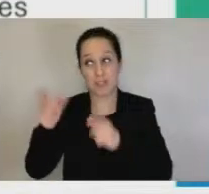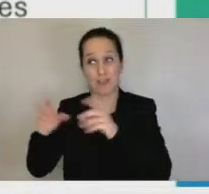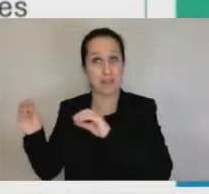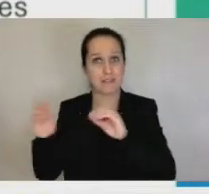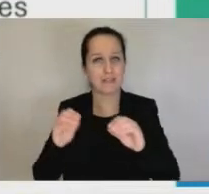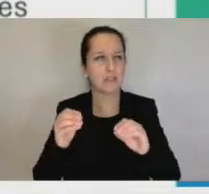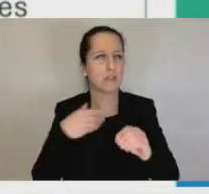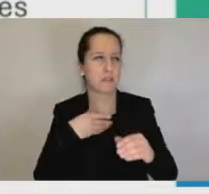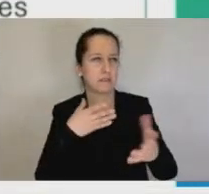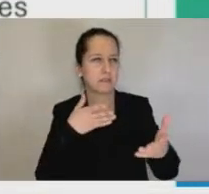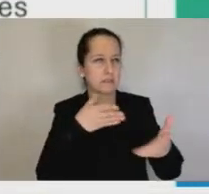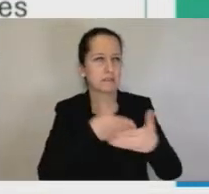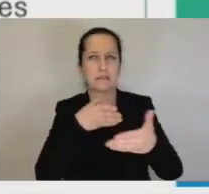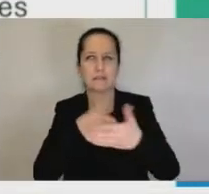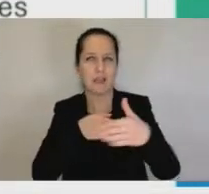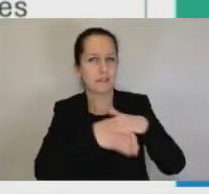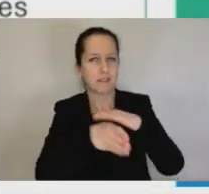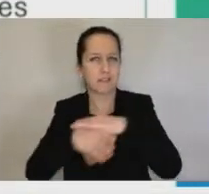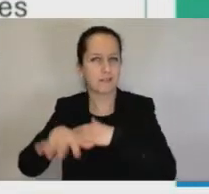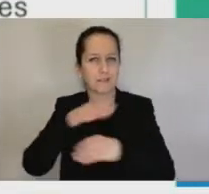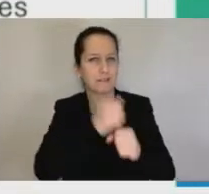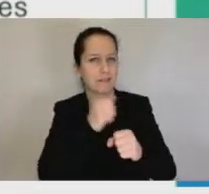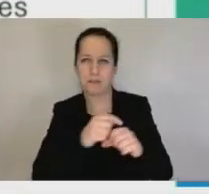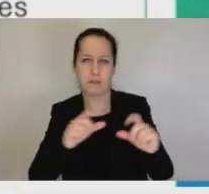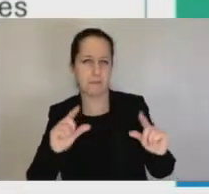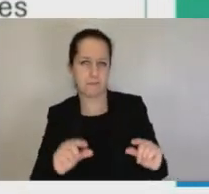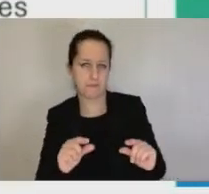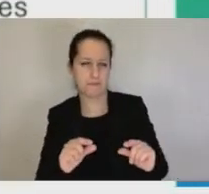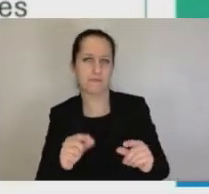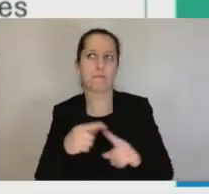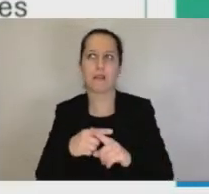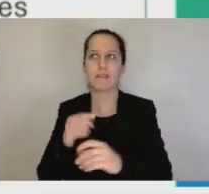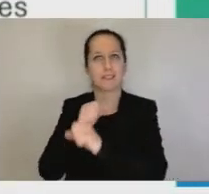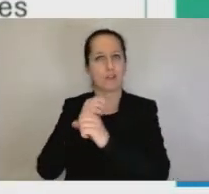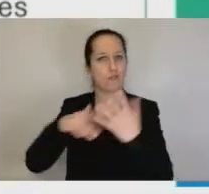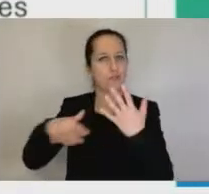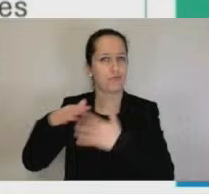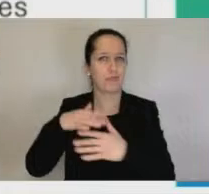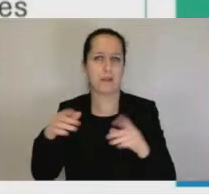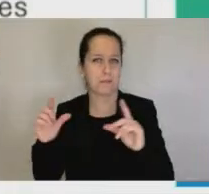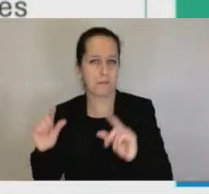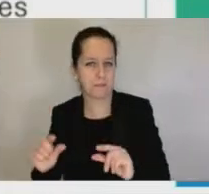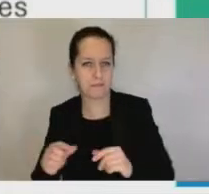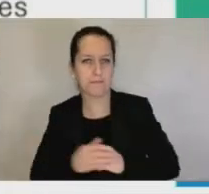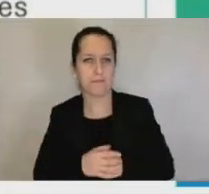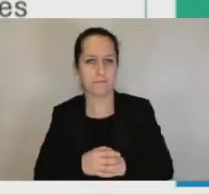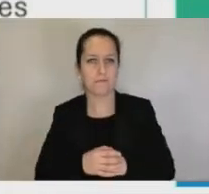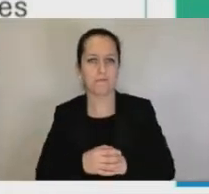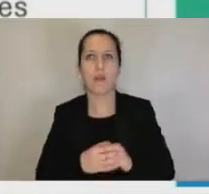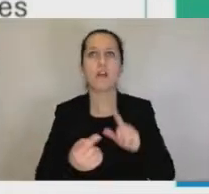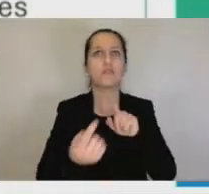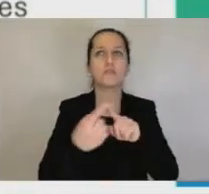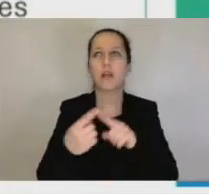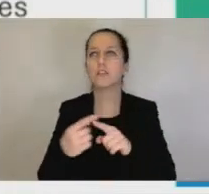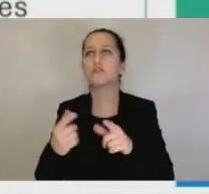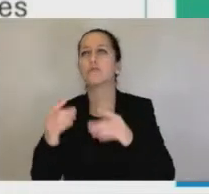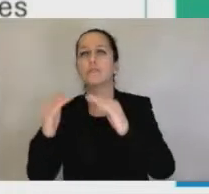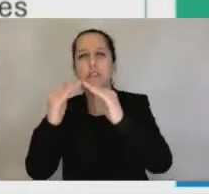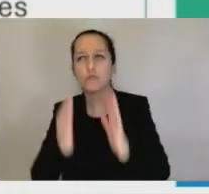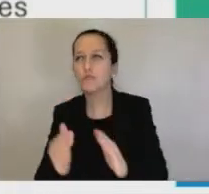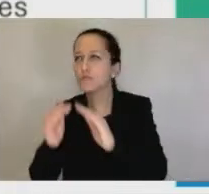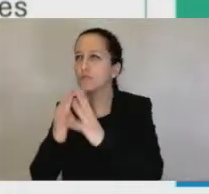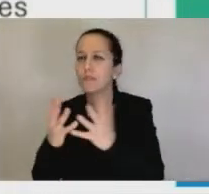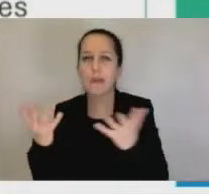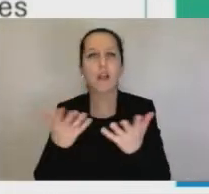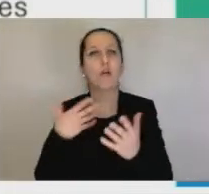nor do they have access to Social Security and jobs. Problems in institutional coordination, limited